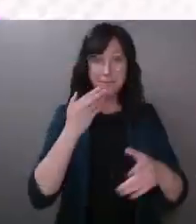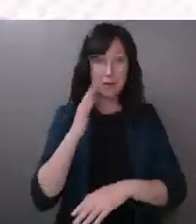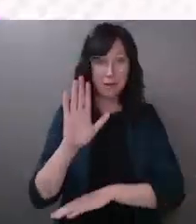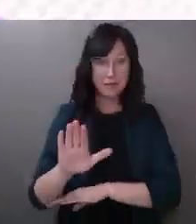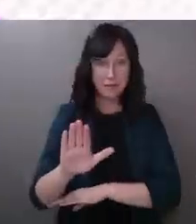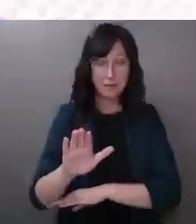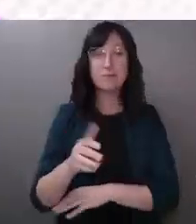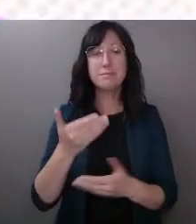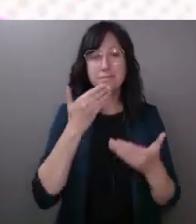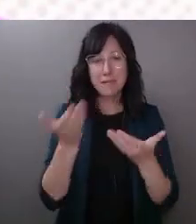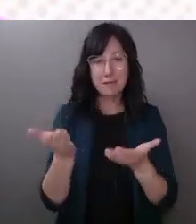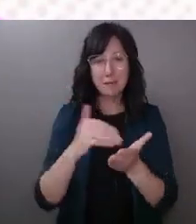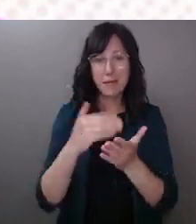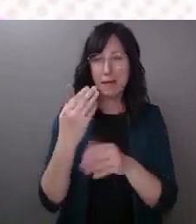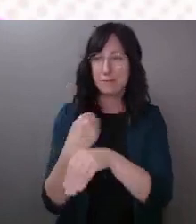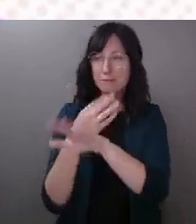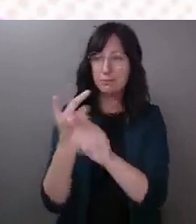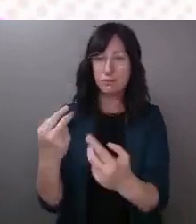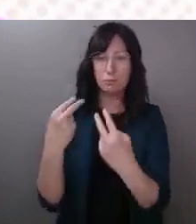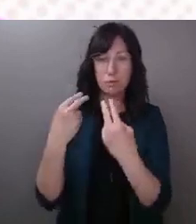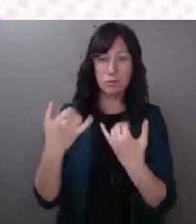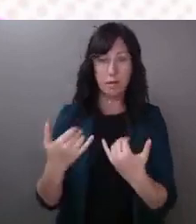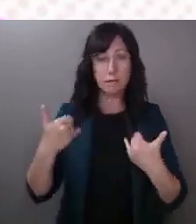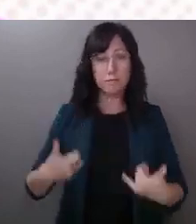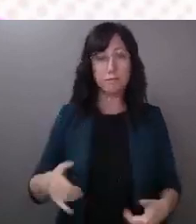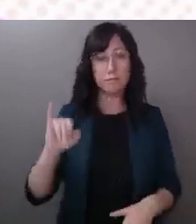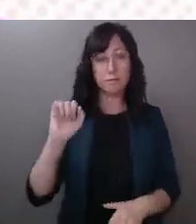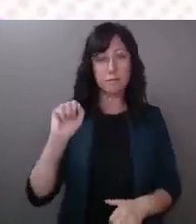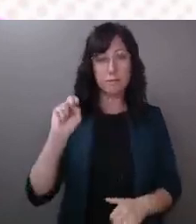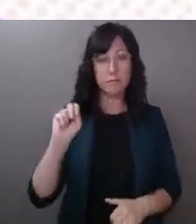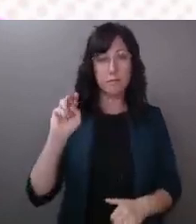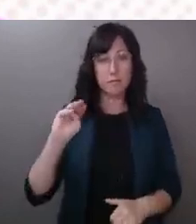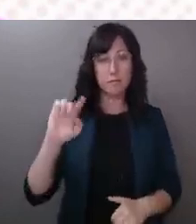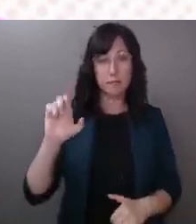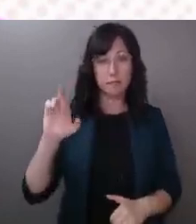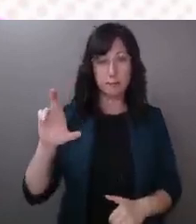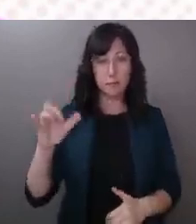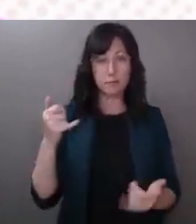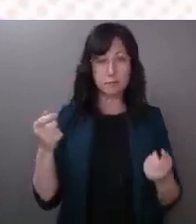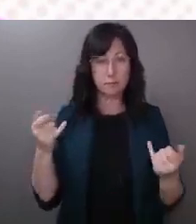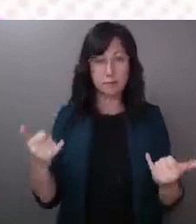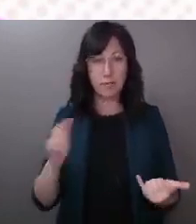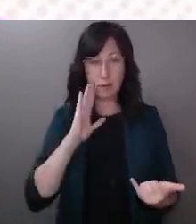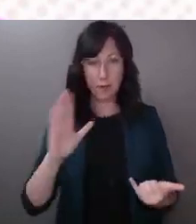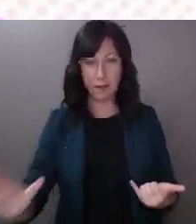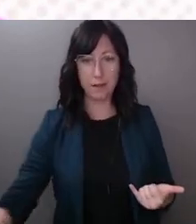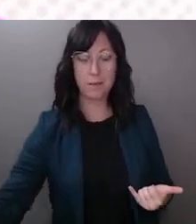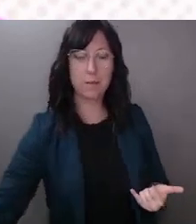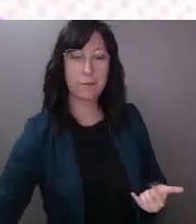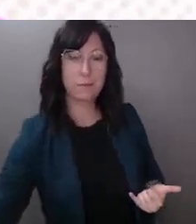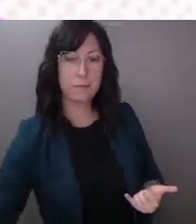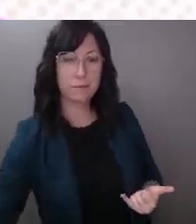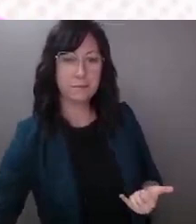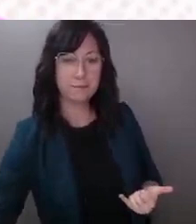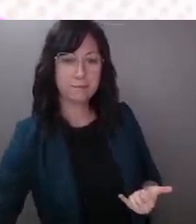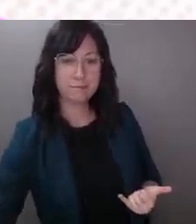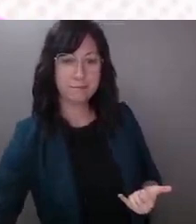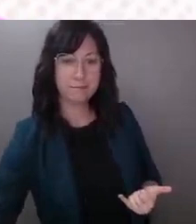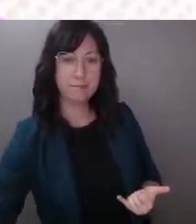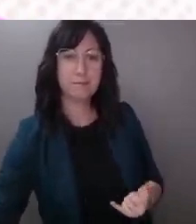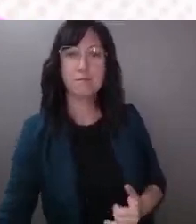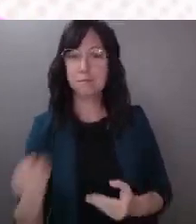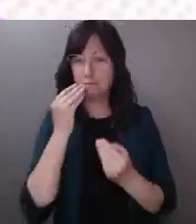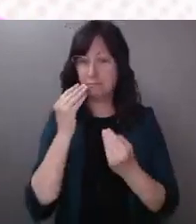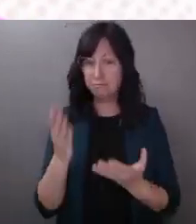bonjour à tous. Thank you for joining us. My name is Ian Miller and I'll be your moderator for today. Before we Recording begin, in progress. please note